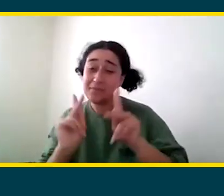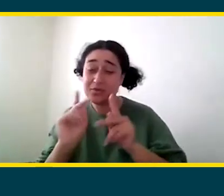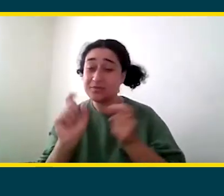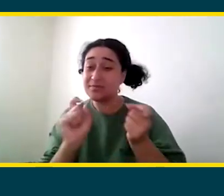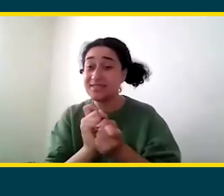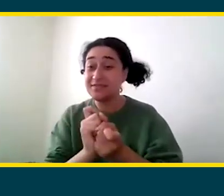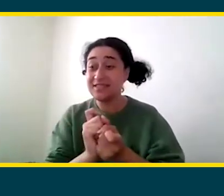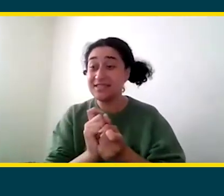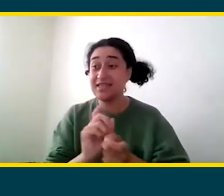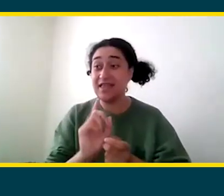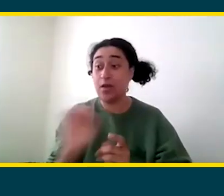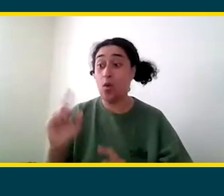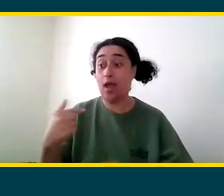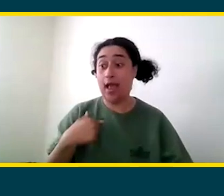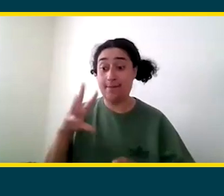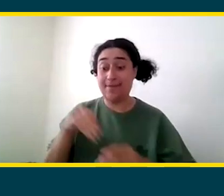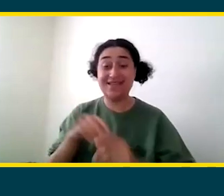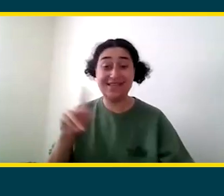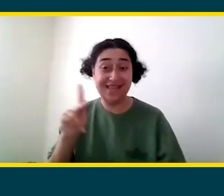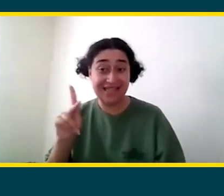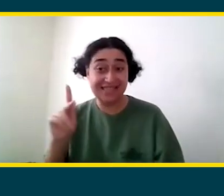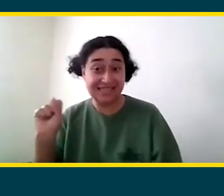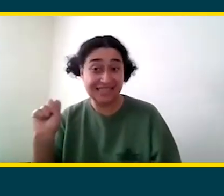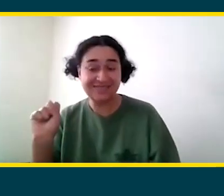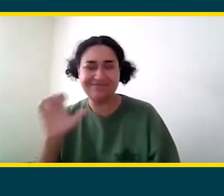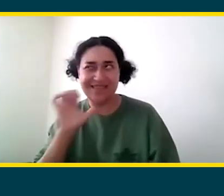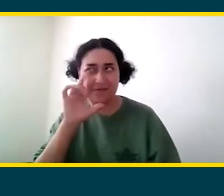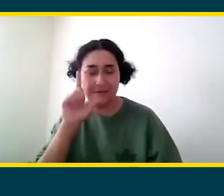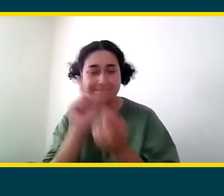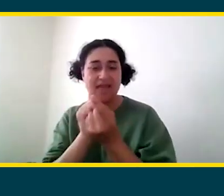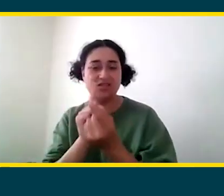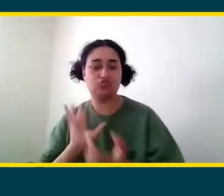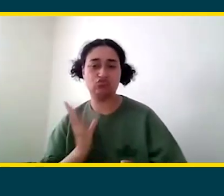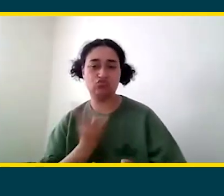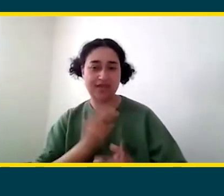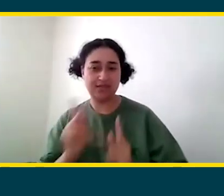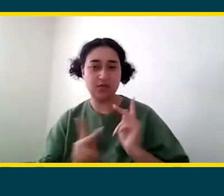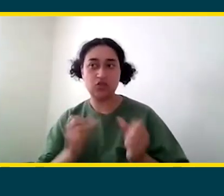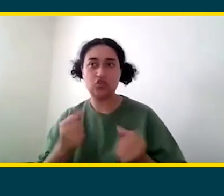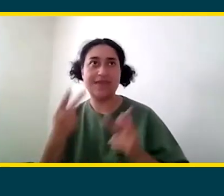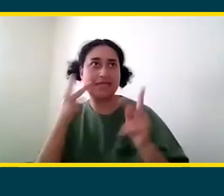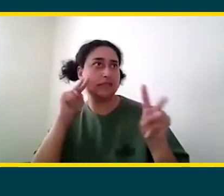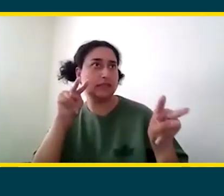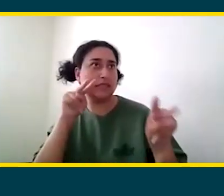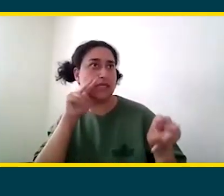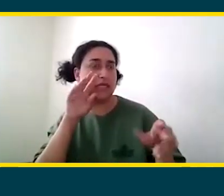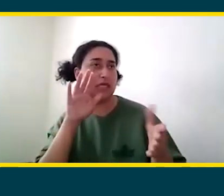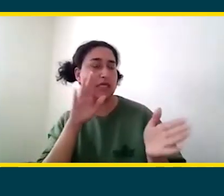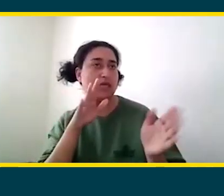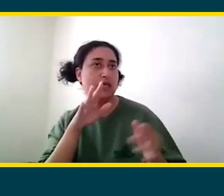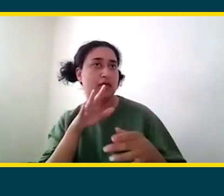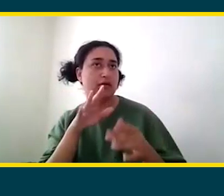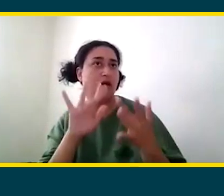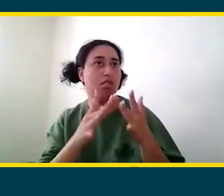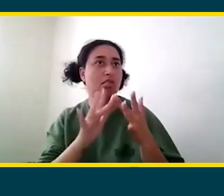in Kansas, they haven't met a trans person. So they see trans people on the news or in articles, and the